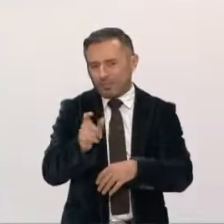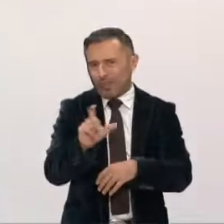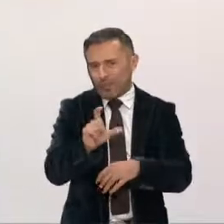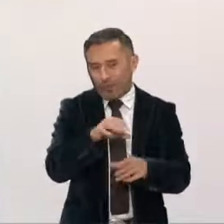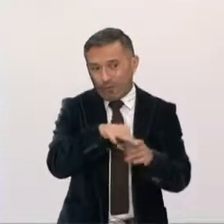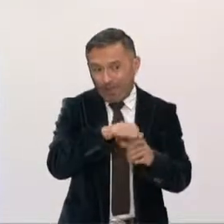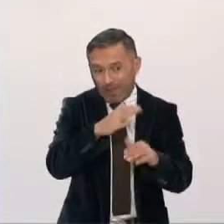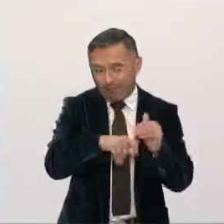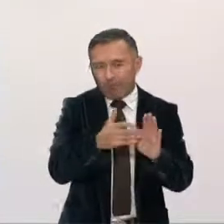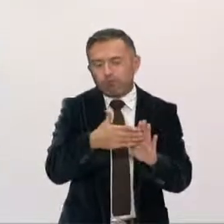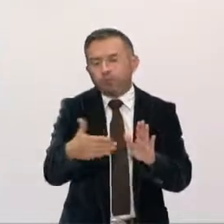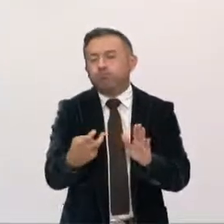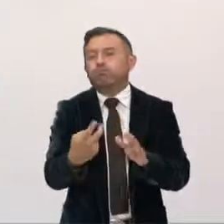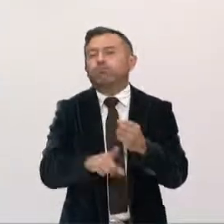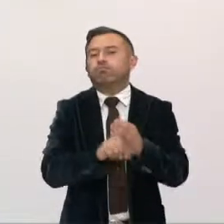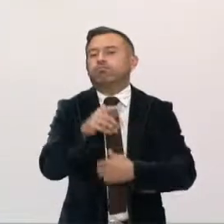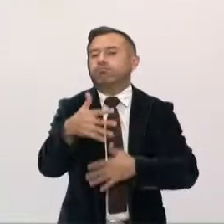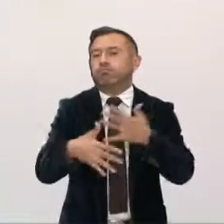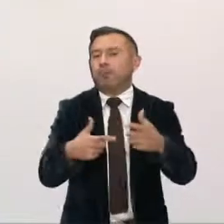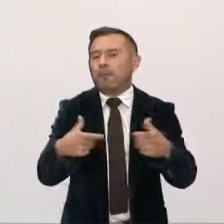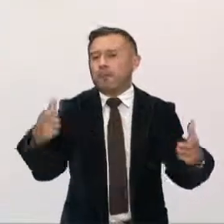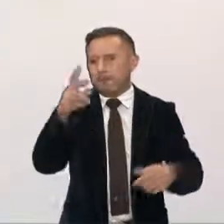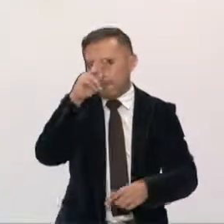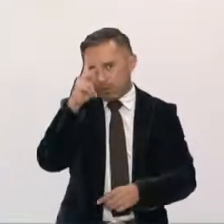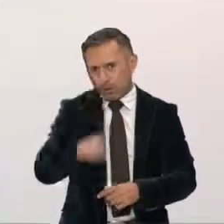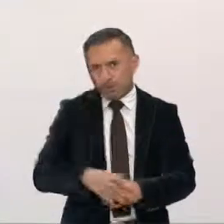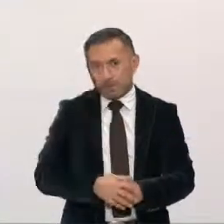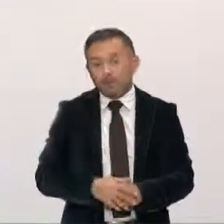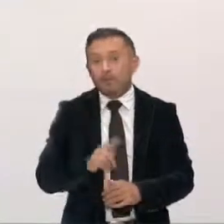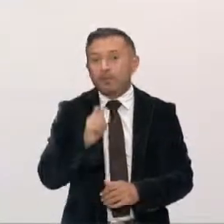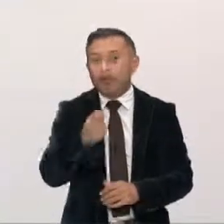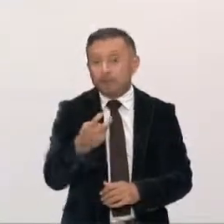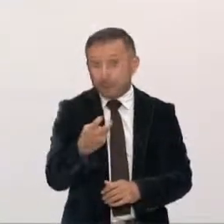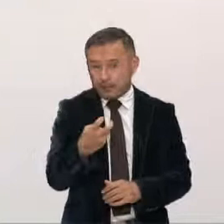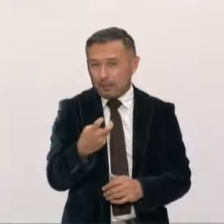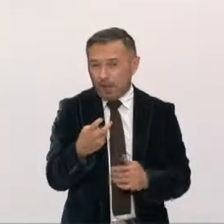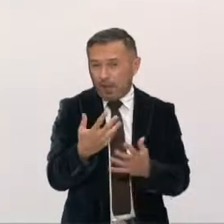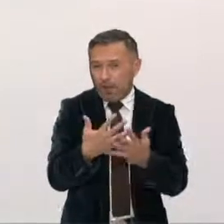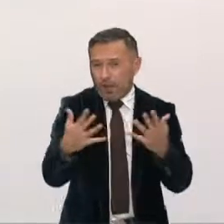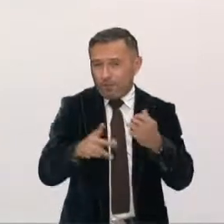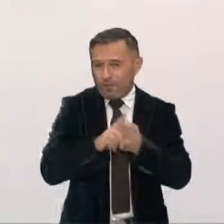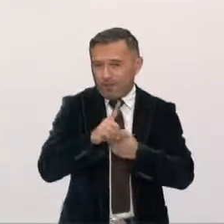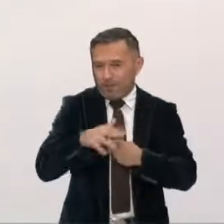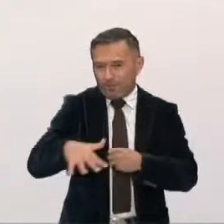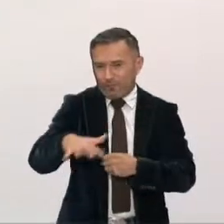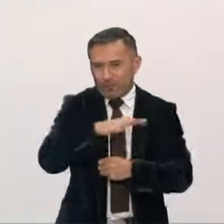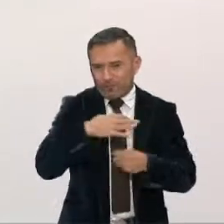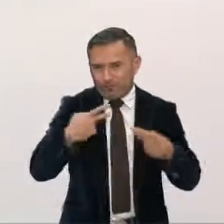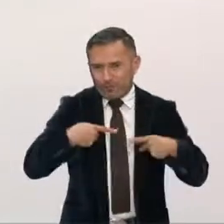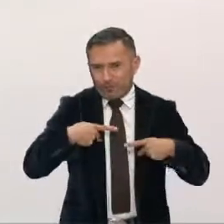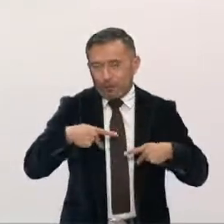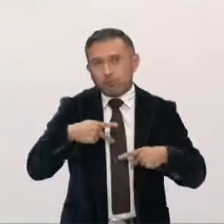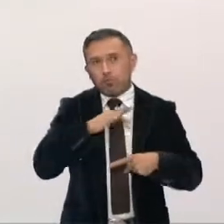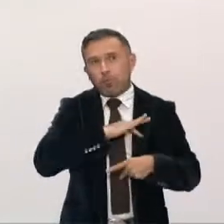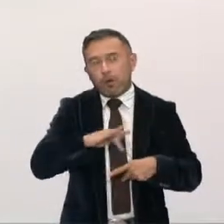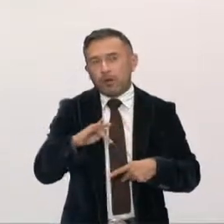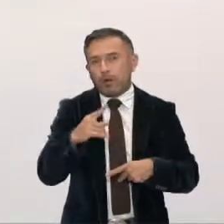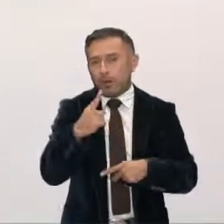the post-election times. So the hypothesis is that these problems, this crisis, this social